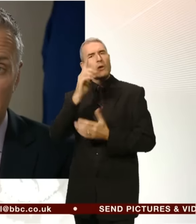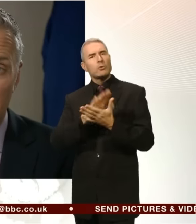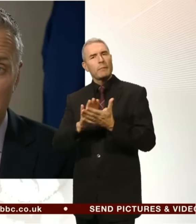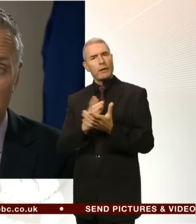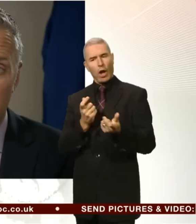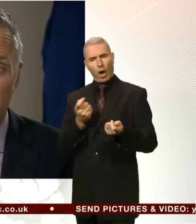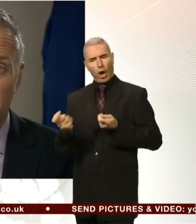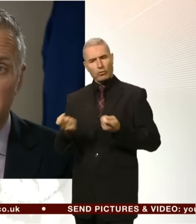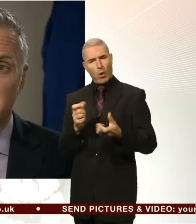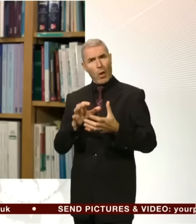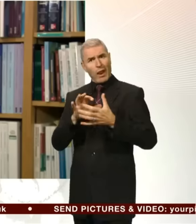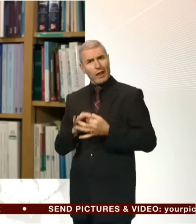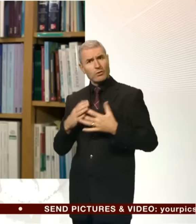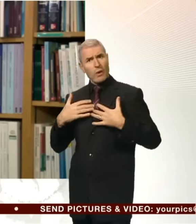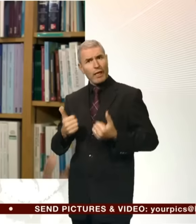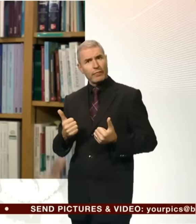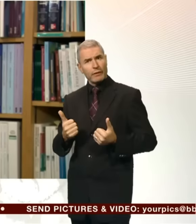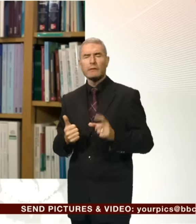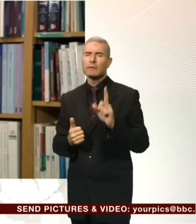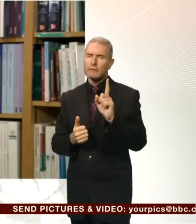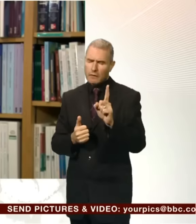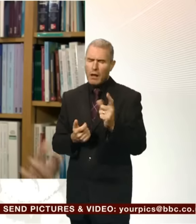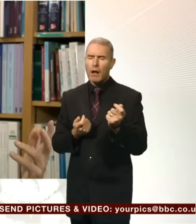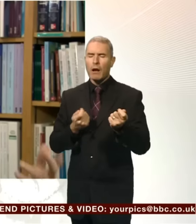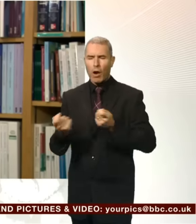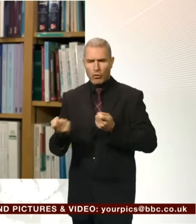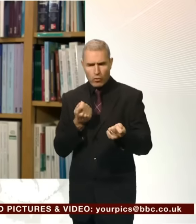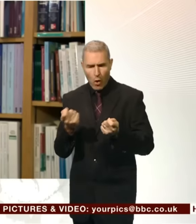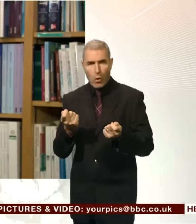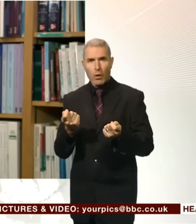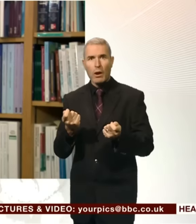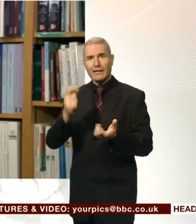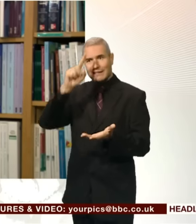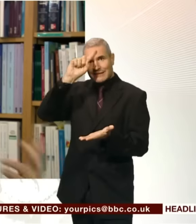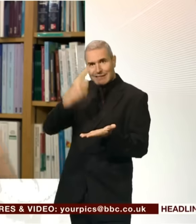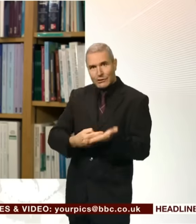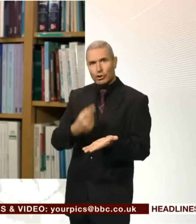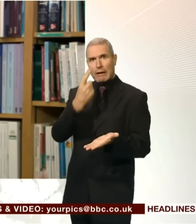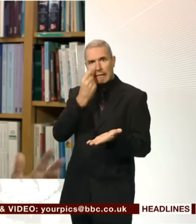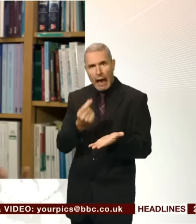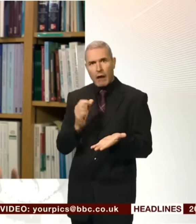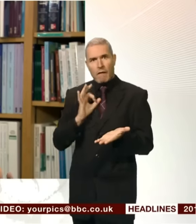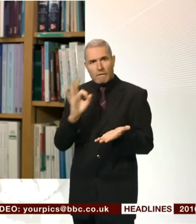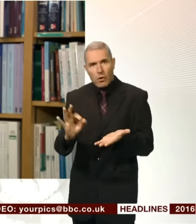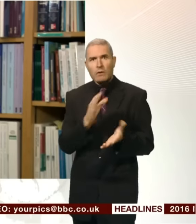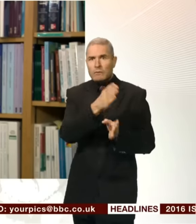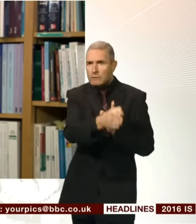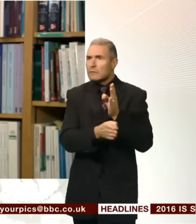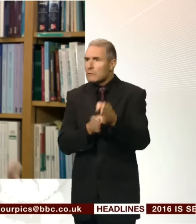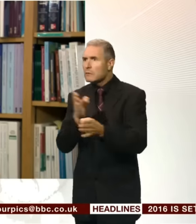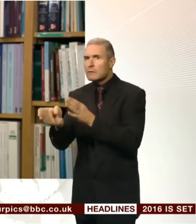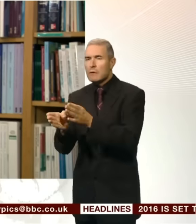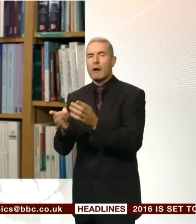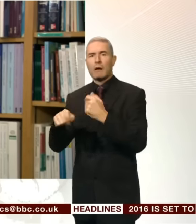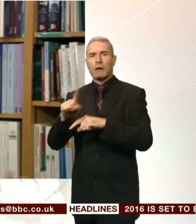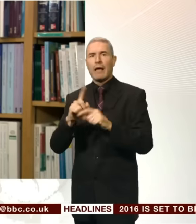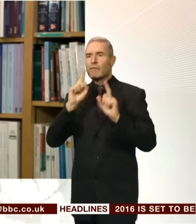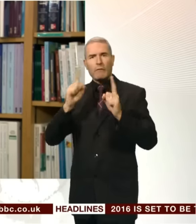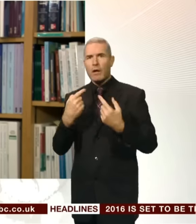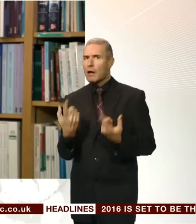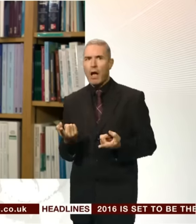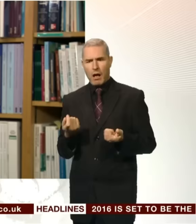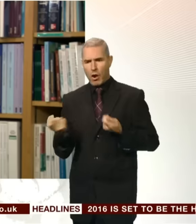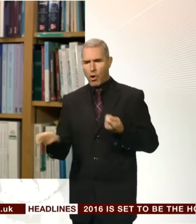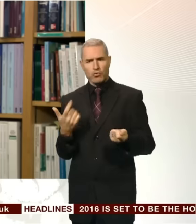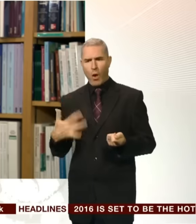relates to health? I think control, empowerment, is absolutely key. When people are disempowered, when they feel they don't